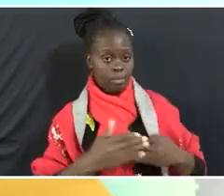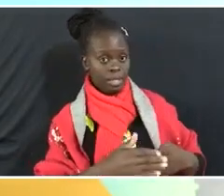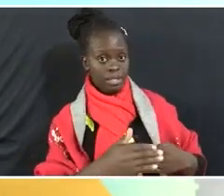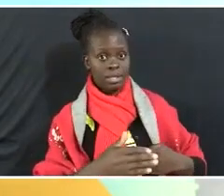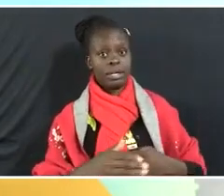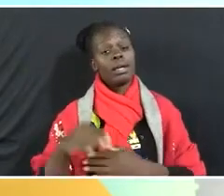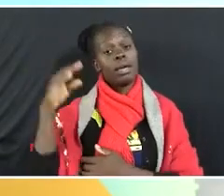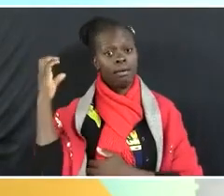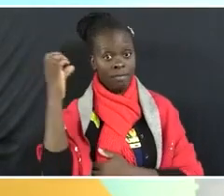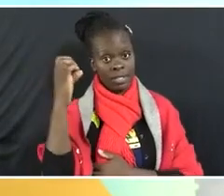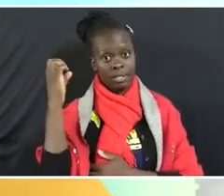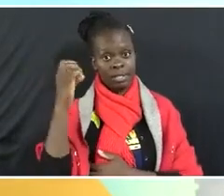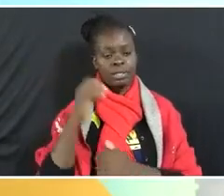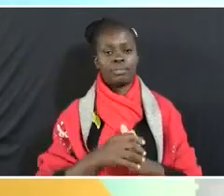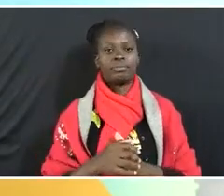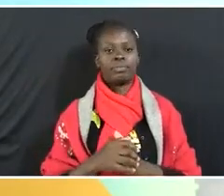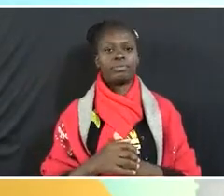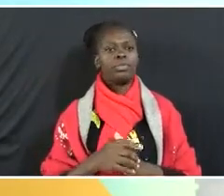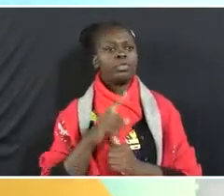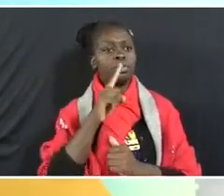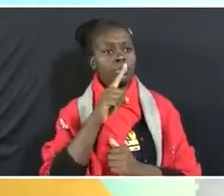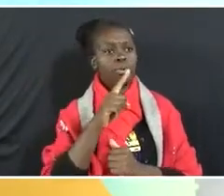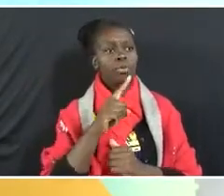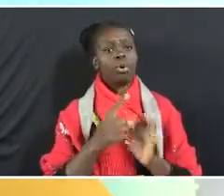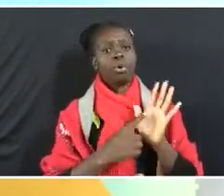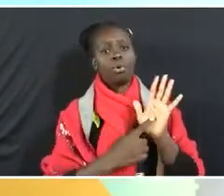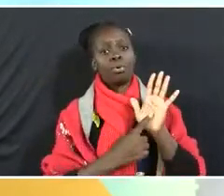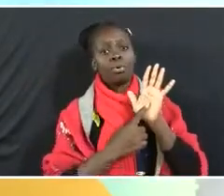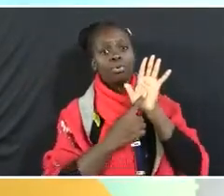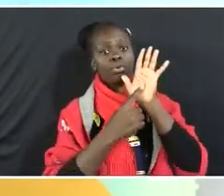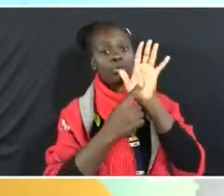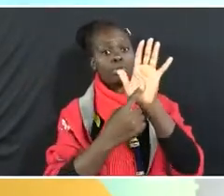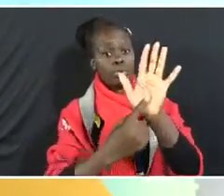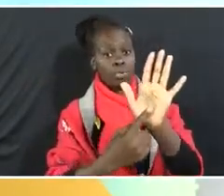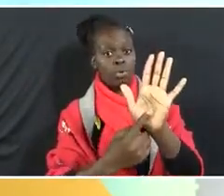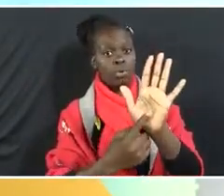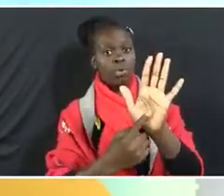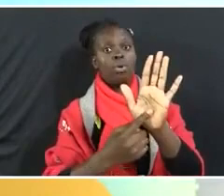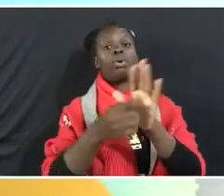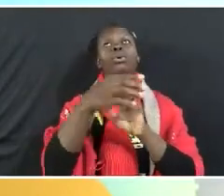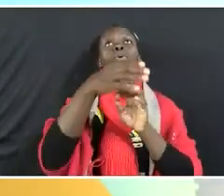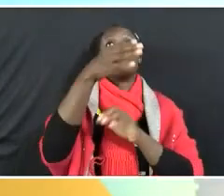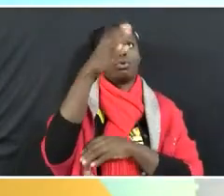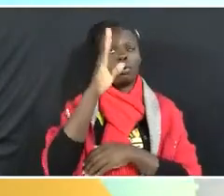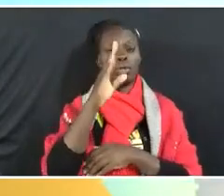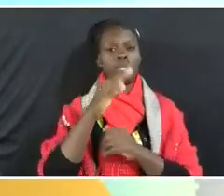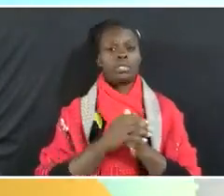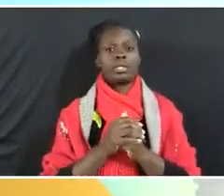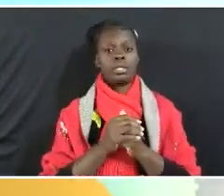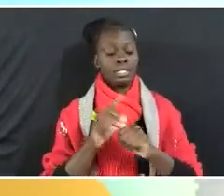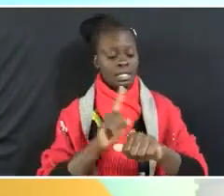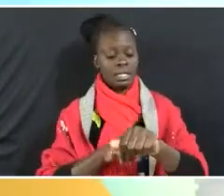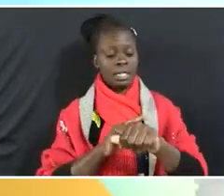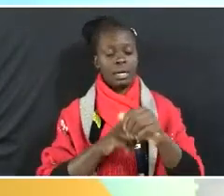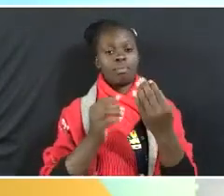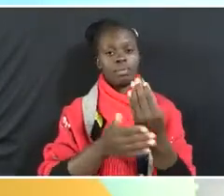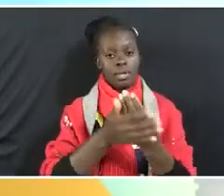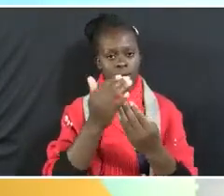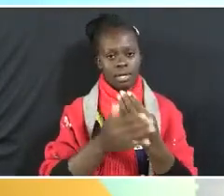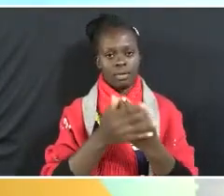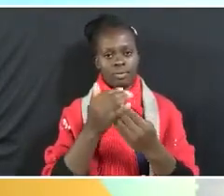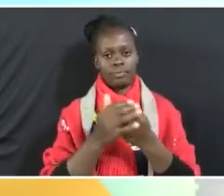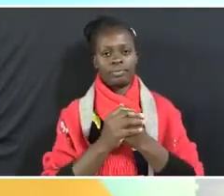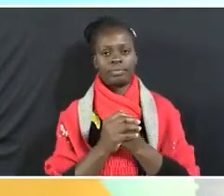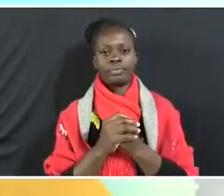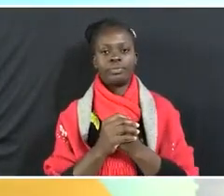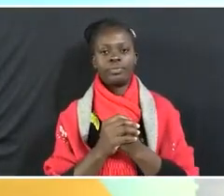You can preach all you want. You can extrapolate the 2300 days and explain everything, but I can